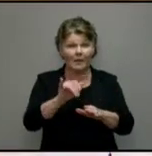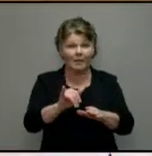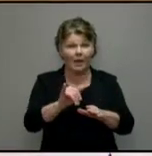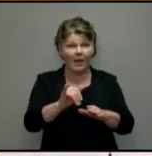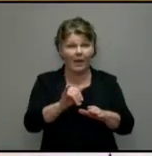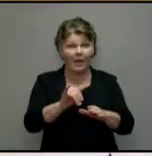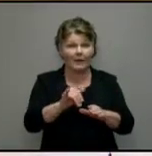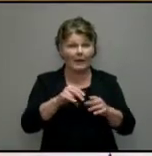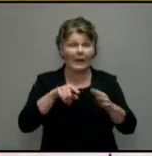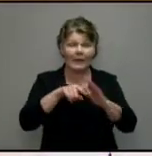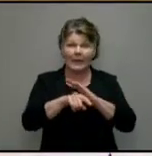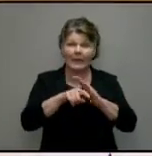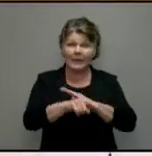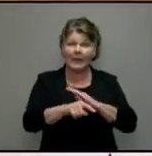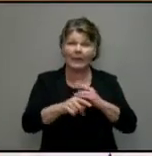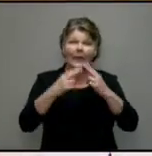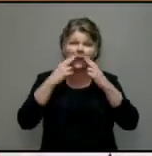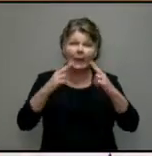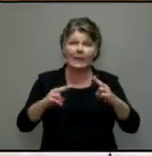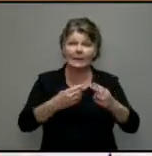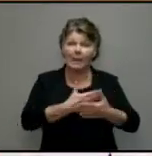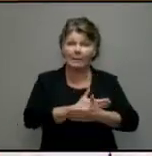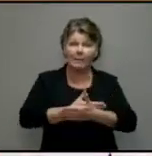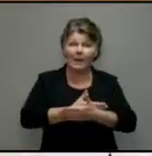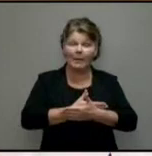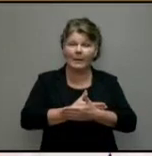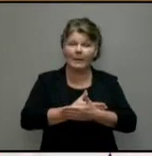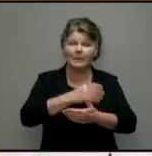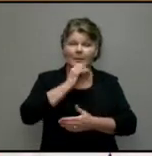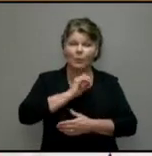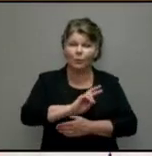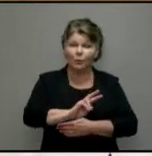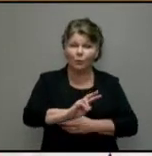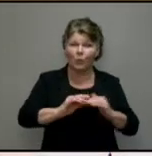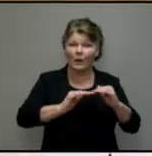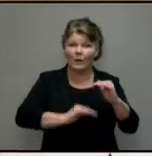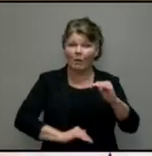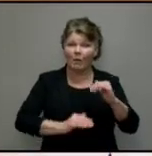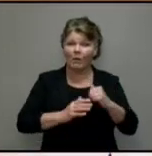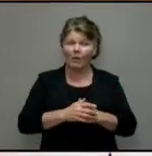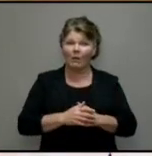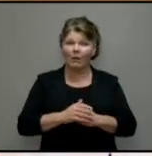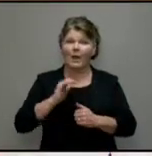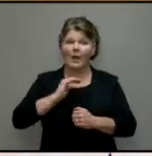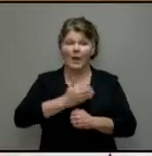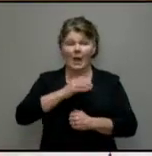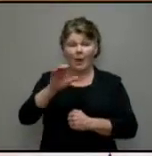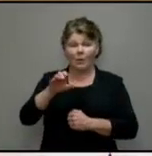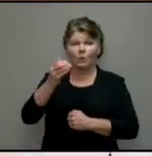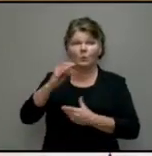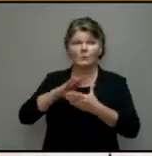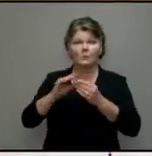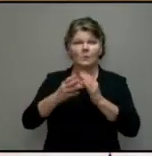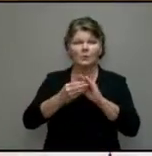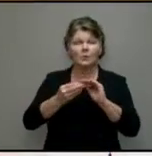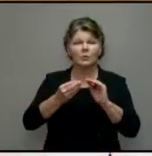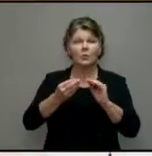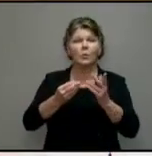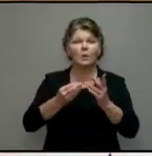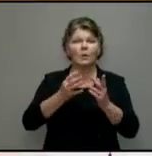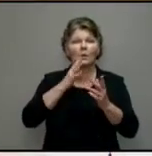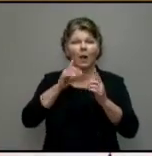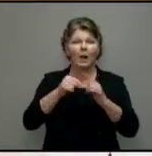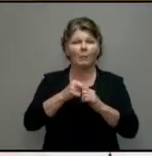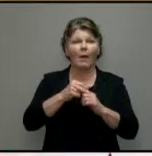innocent two-year-old boys. Our children's Christmas programs always cut short the story after the Magi, but right